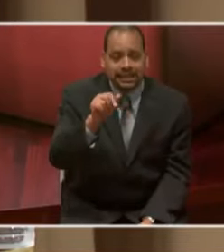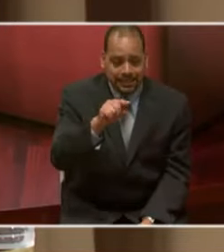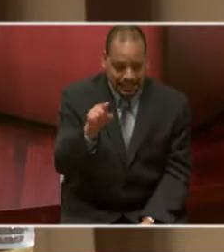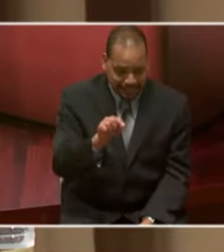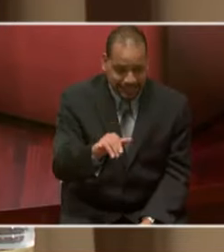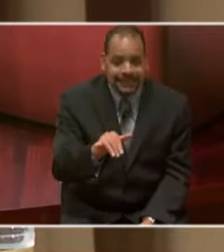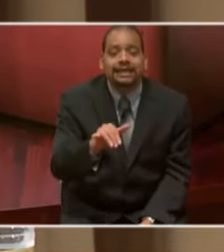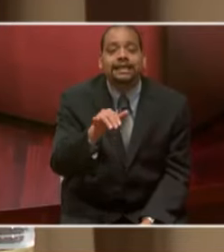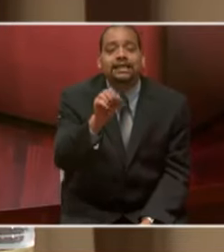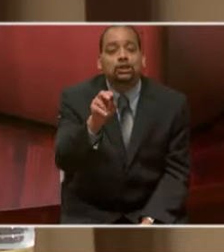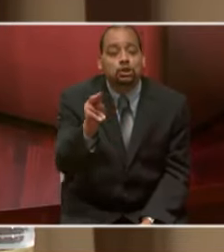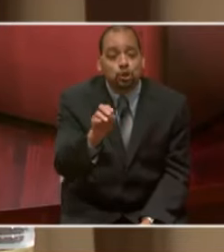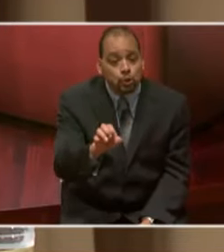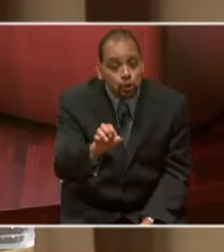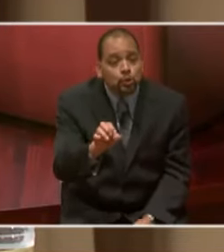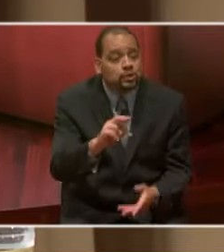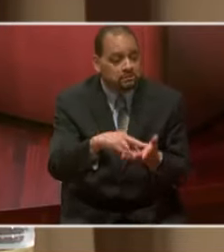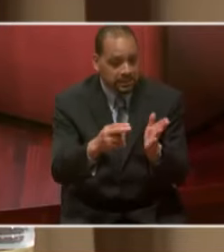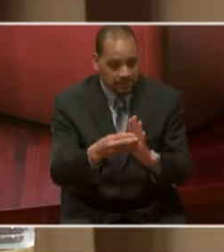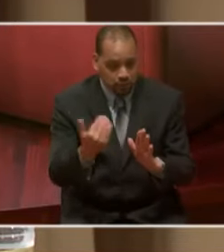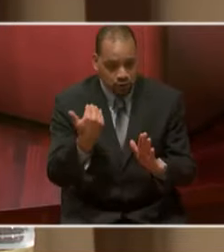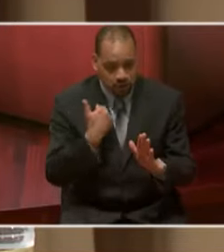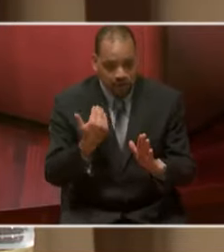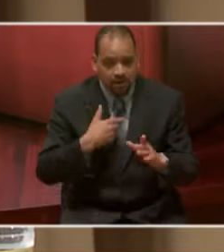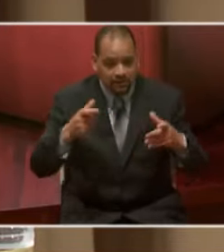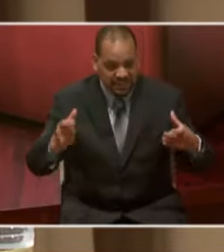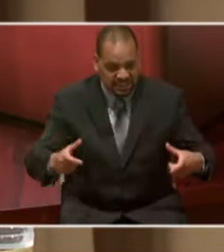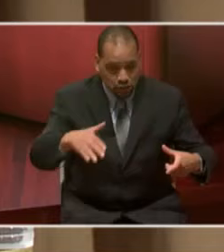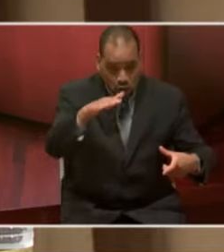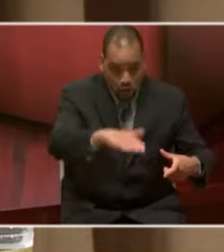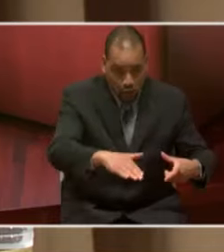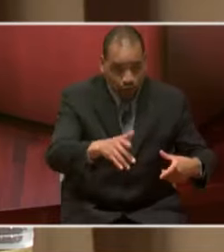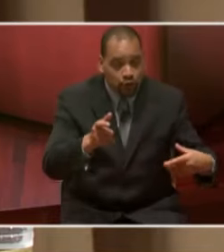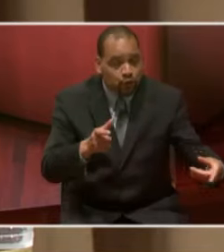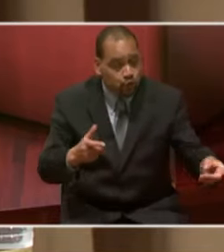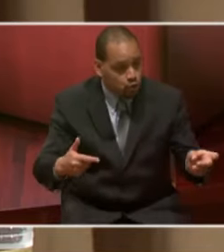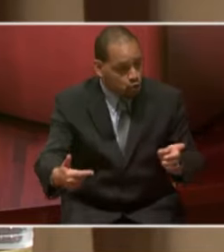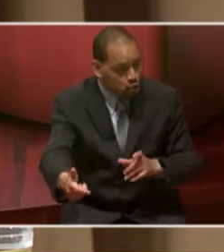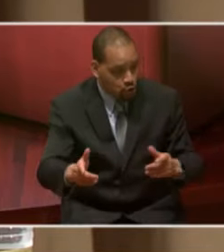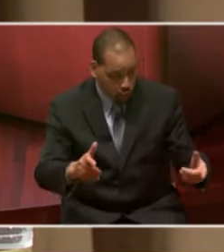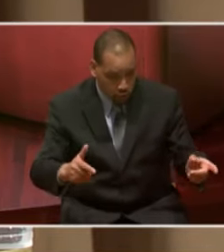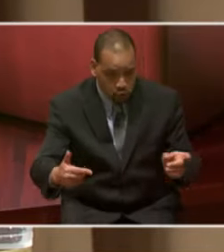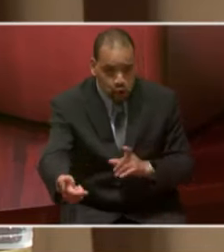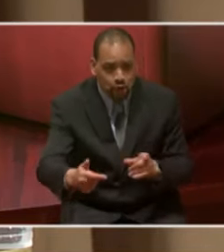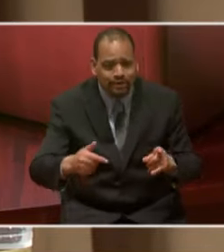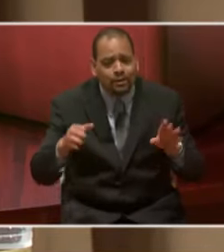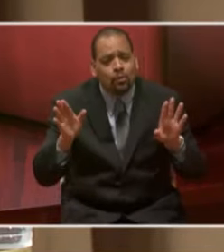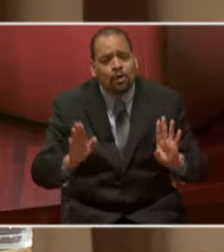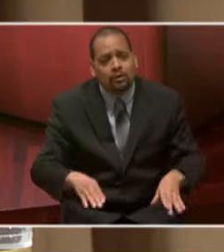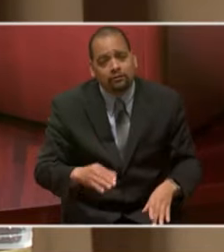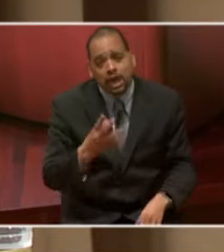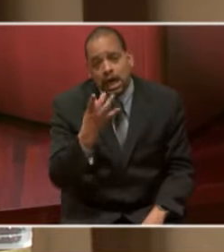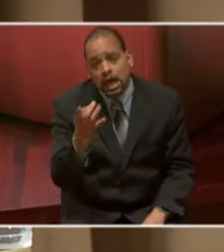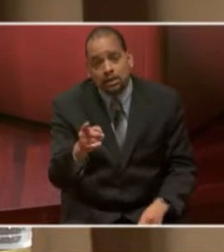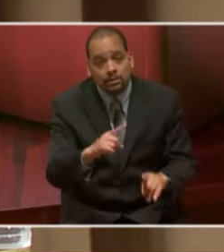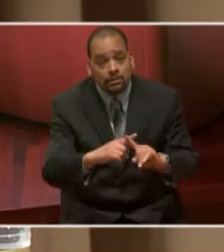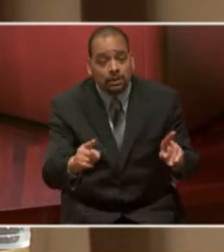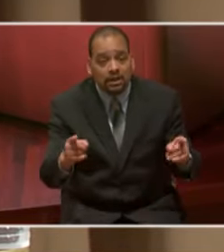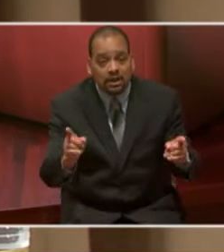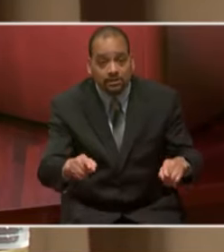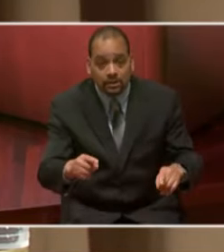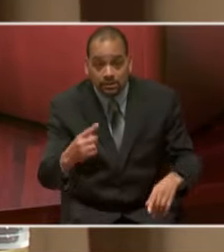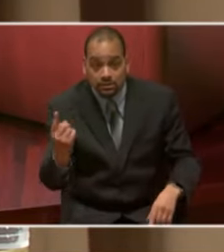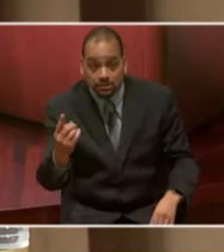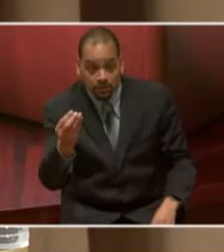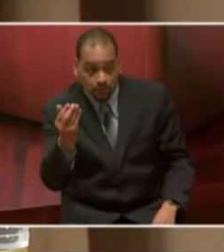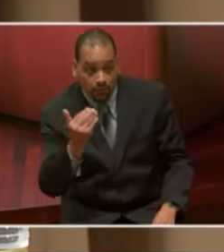What do you, let me ask you to use your fine sense of human intelligence and character to tell us what went